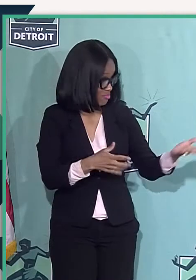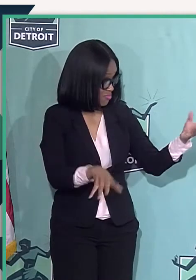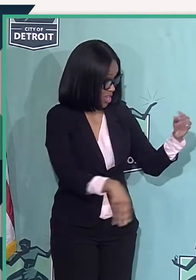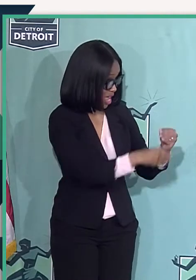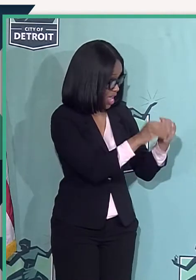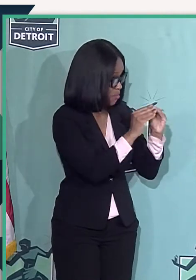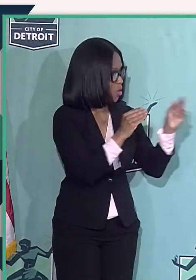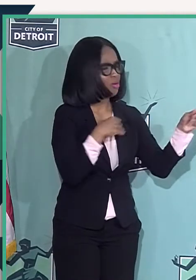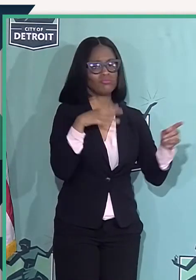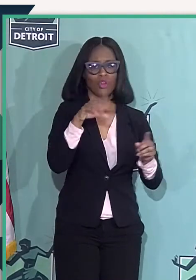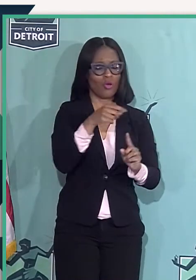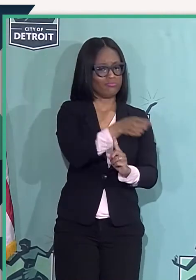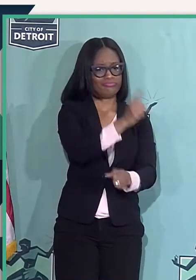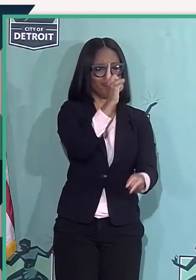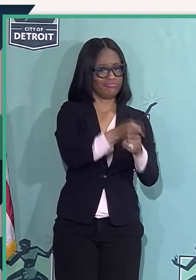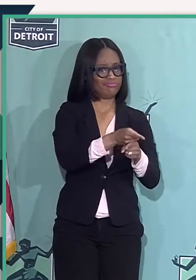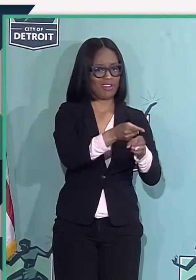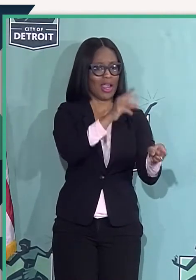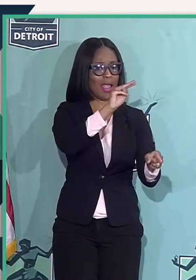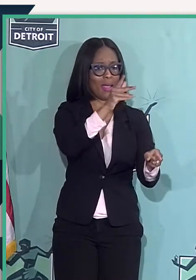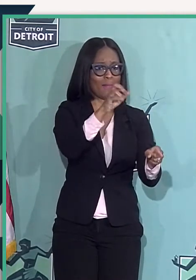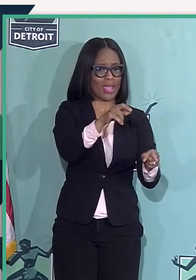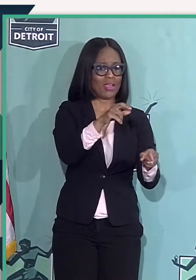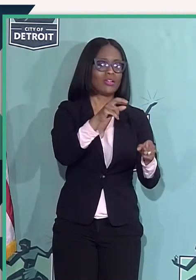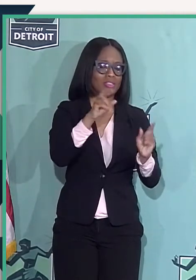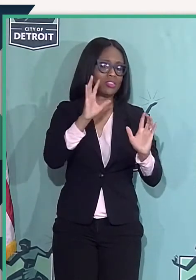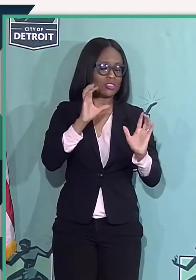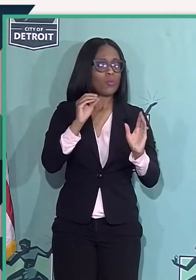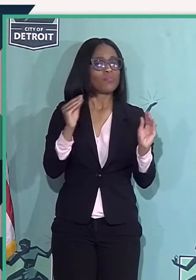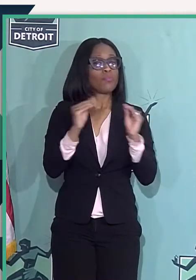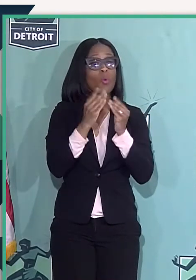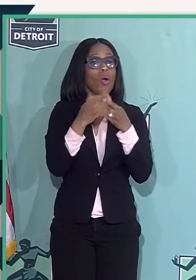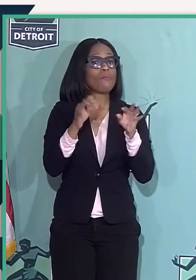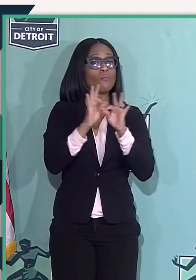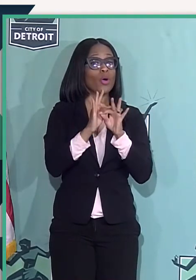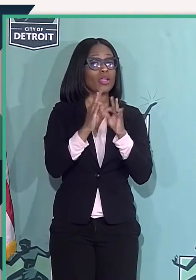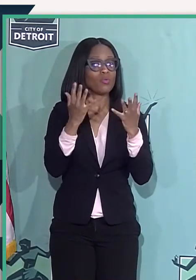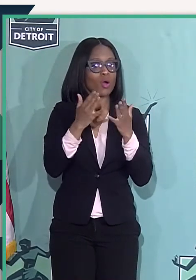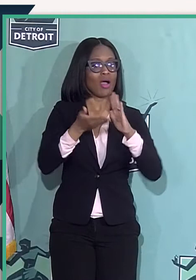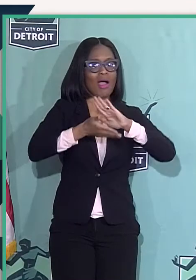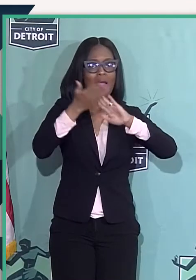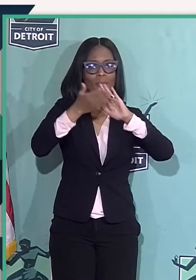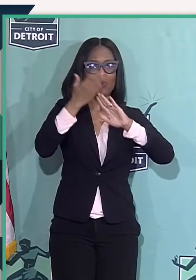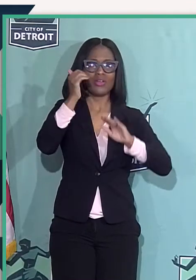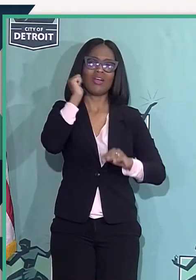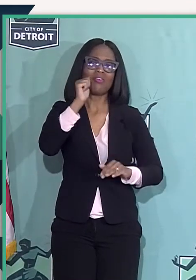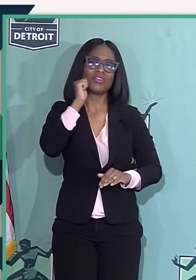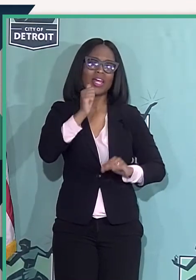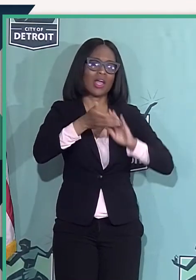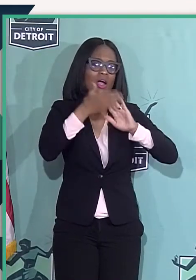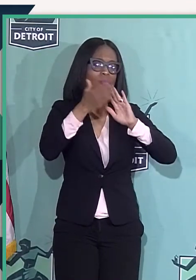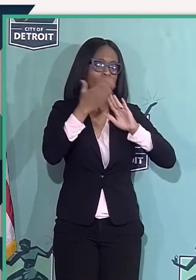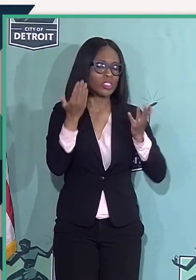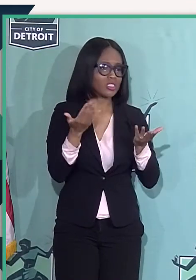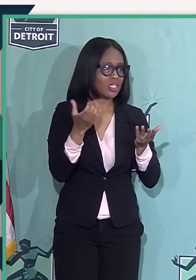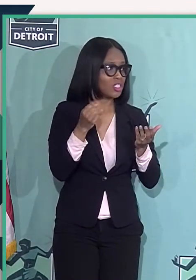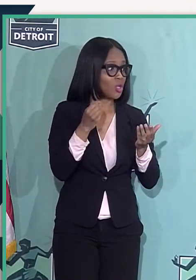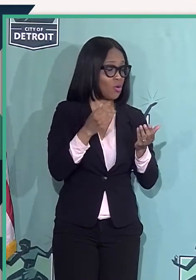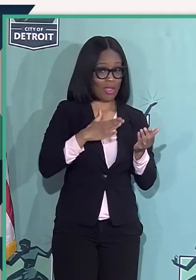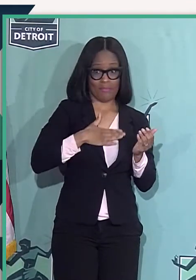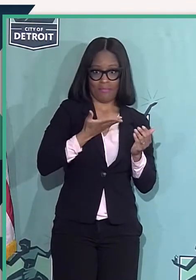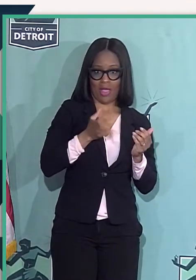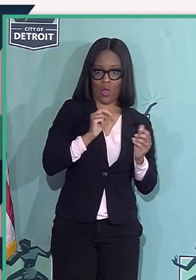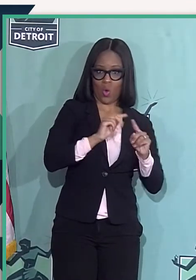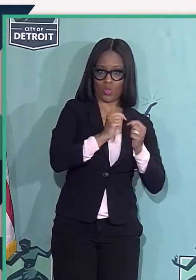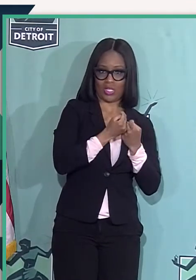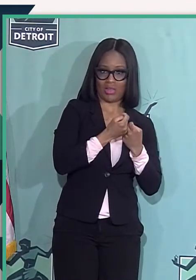you hit the nail on the head there. Obviously demolition, but more importantly, it's operations day to day. So, even with my own team, they're